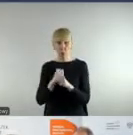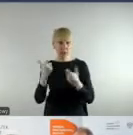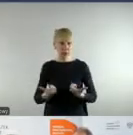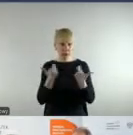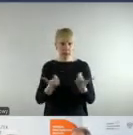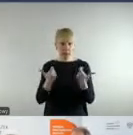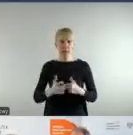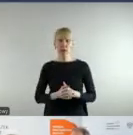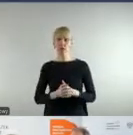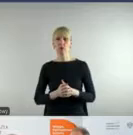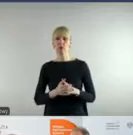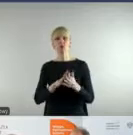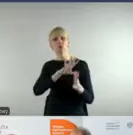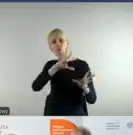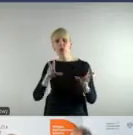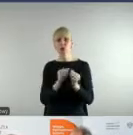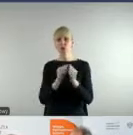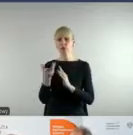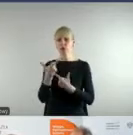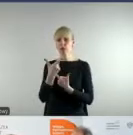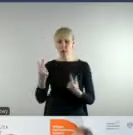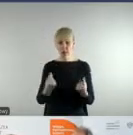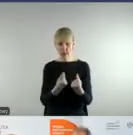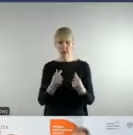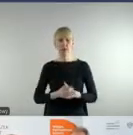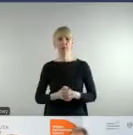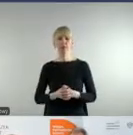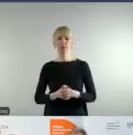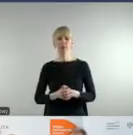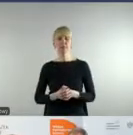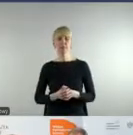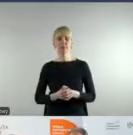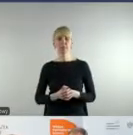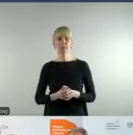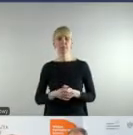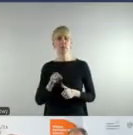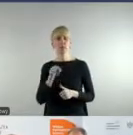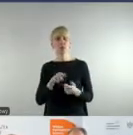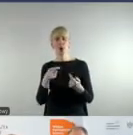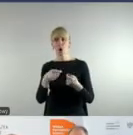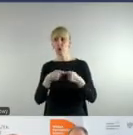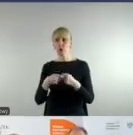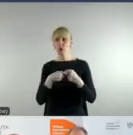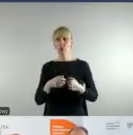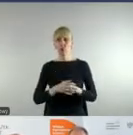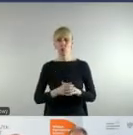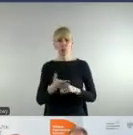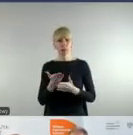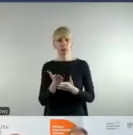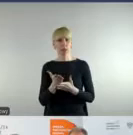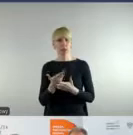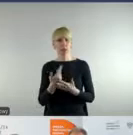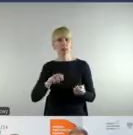of collaboration and engagement of all the partners, of all the entities in the civil society. And this collaboration, I